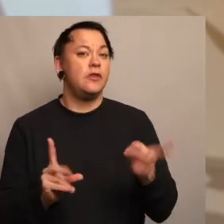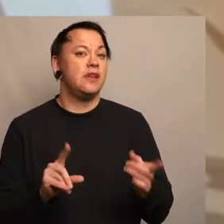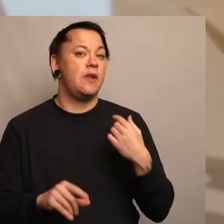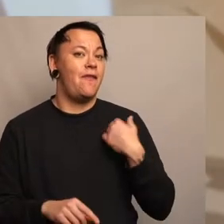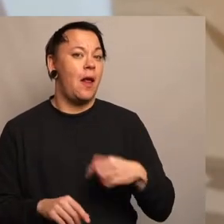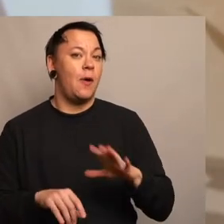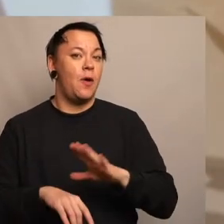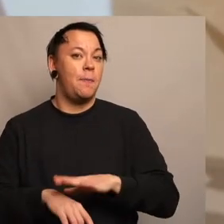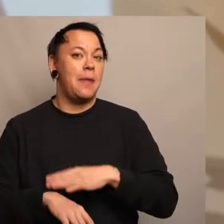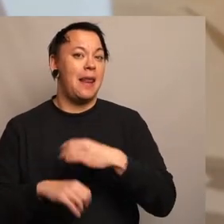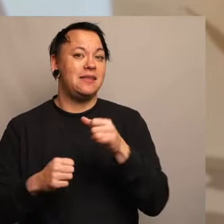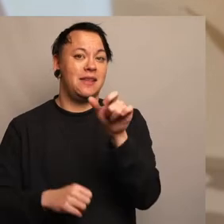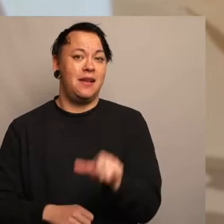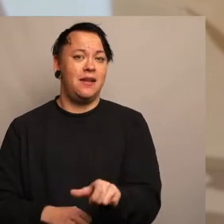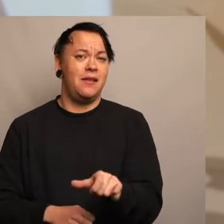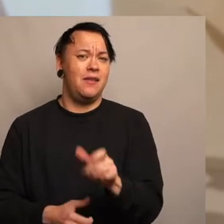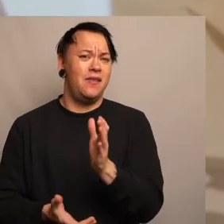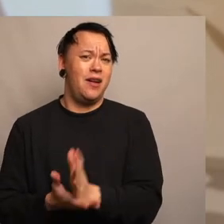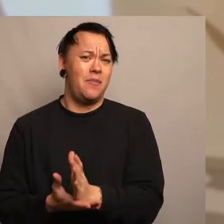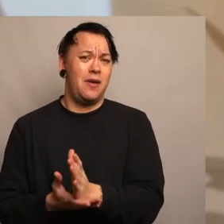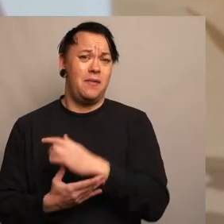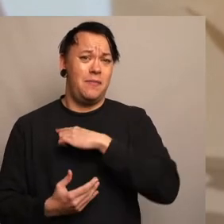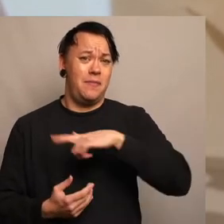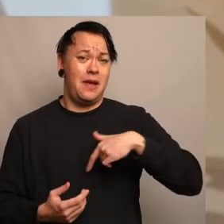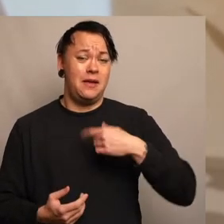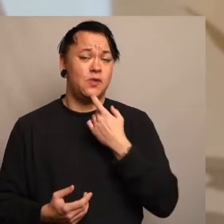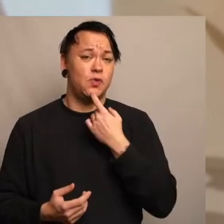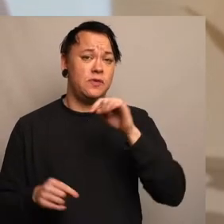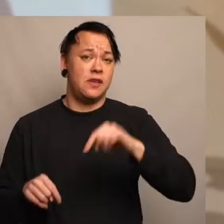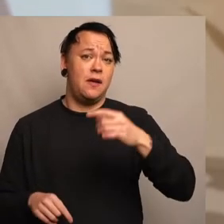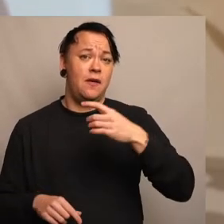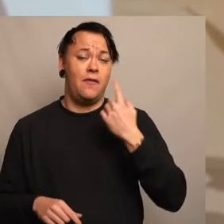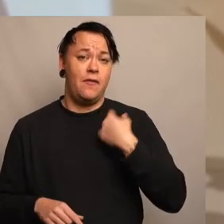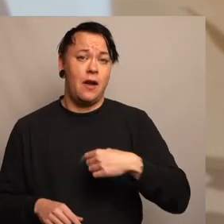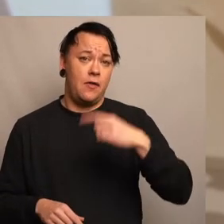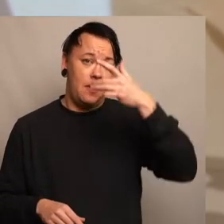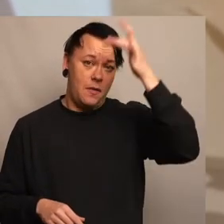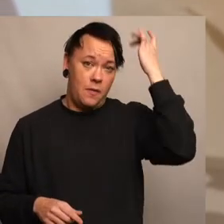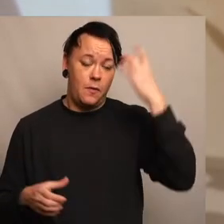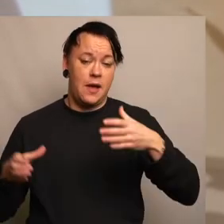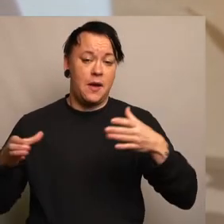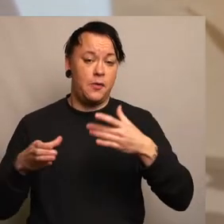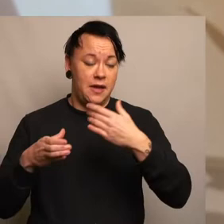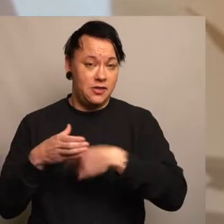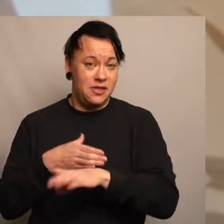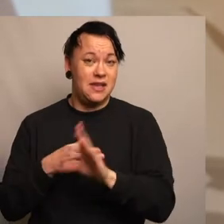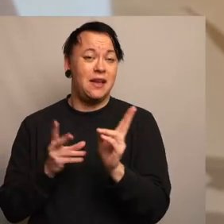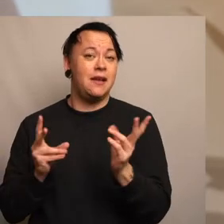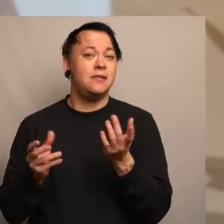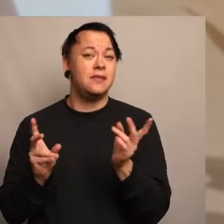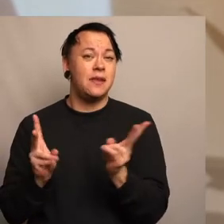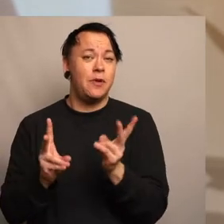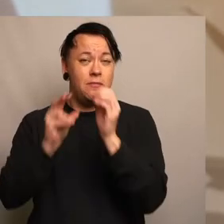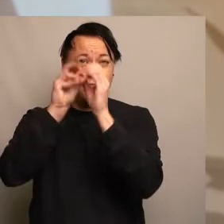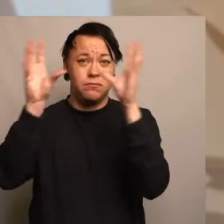like white queer community here in Finland. People, like the first assumption is, as you are, for example, in my